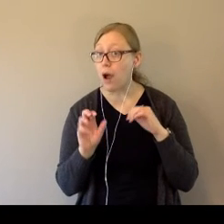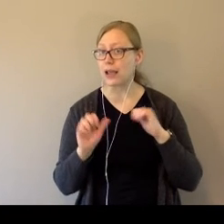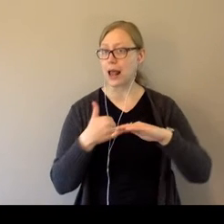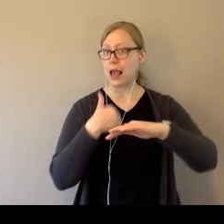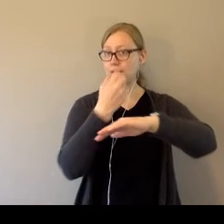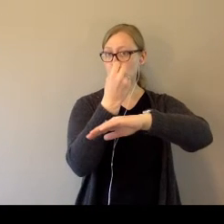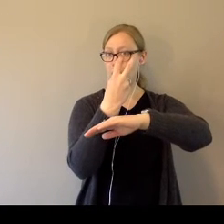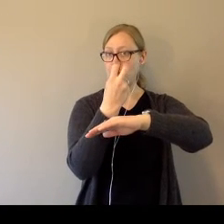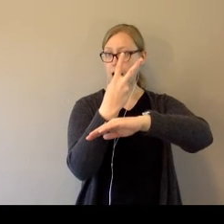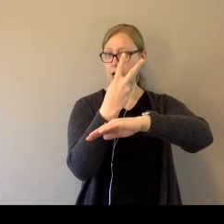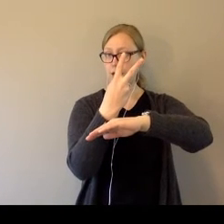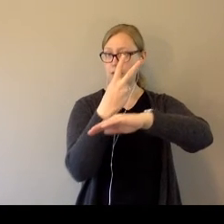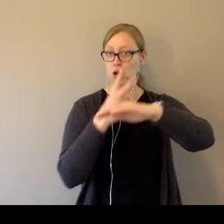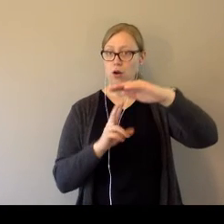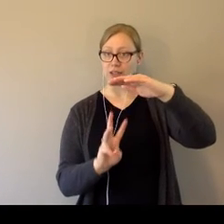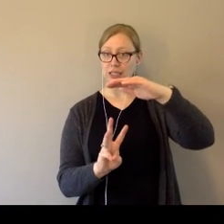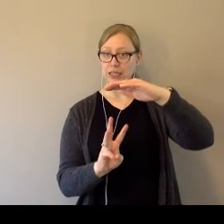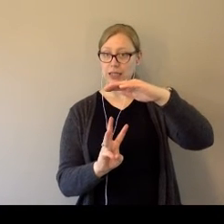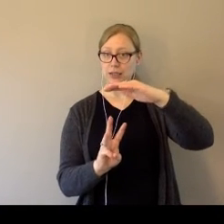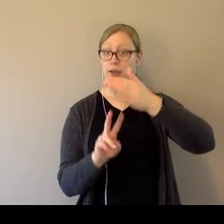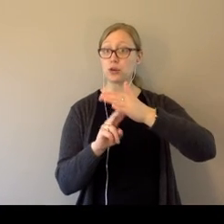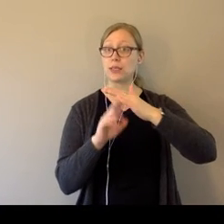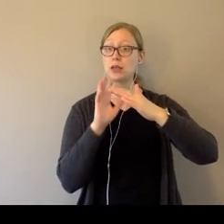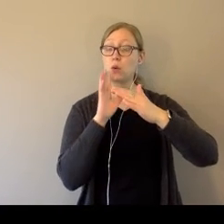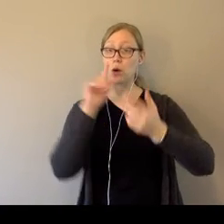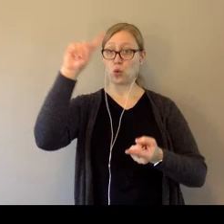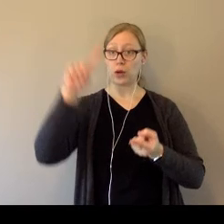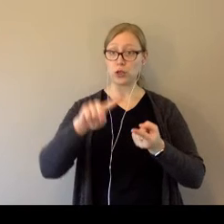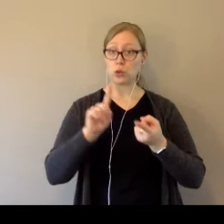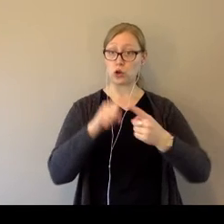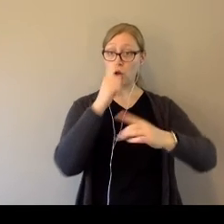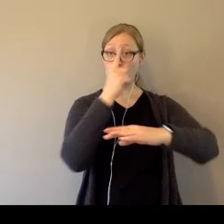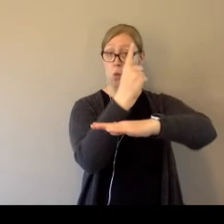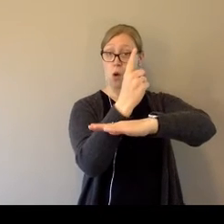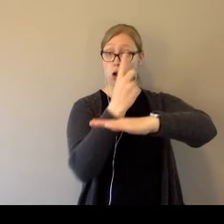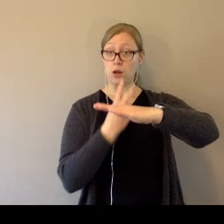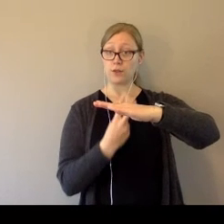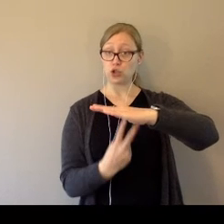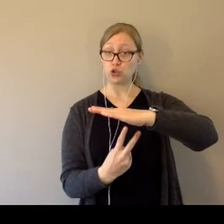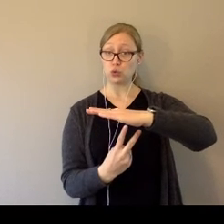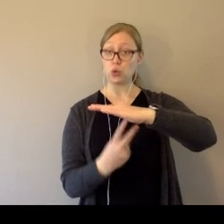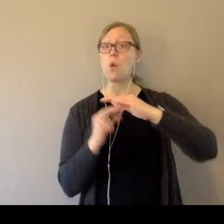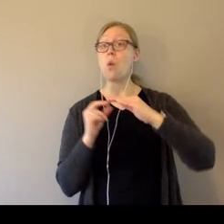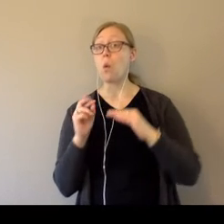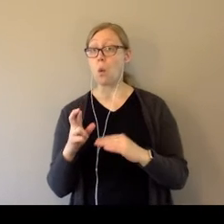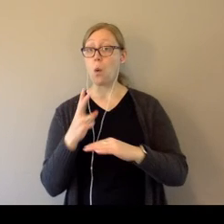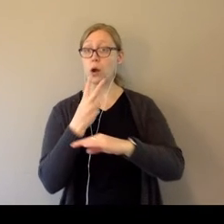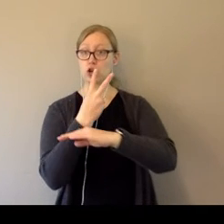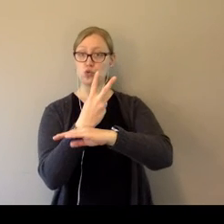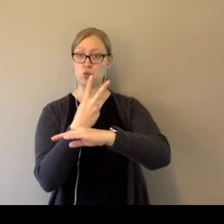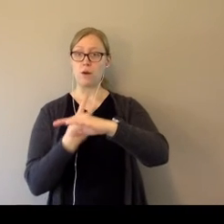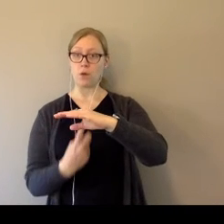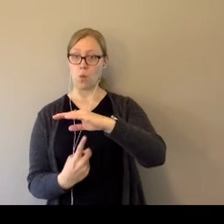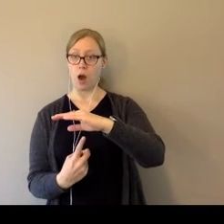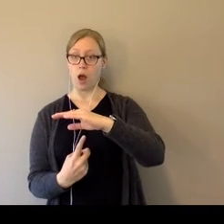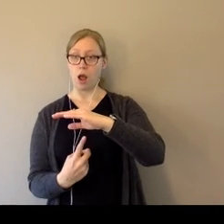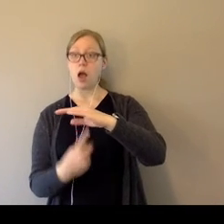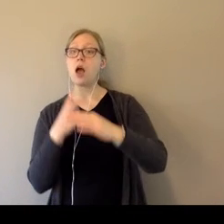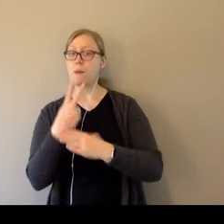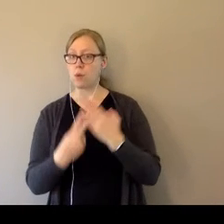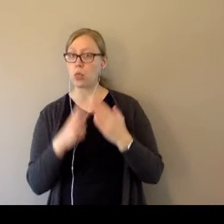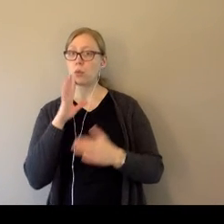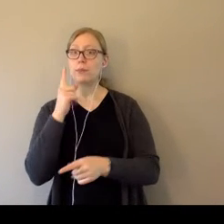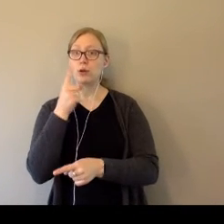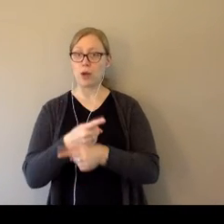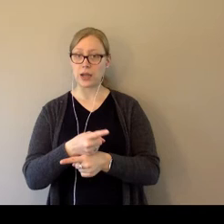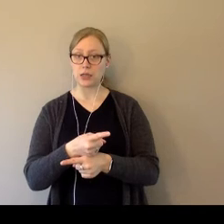have 2 over 1. Both are correct. So we're going to talk about the similarity ratio, and that's the